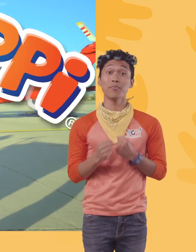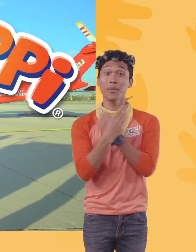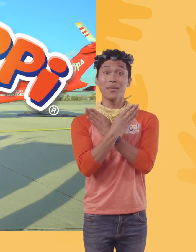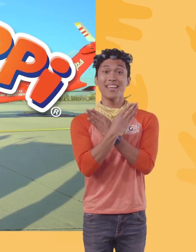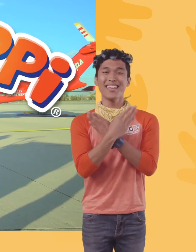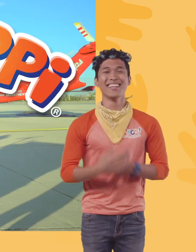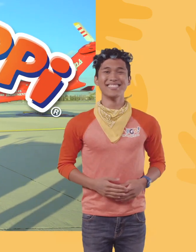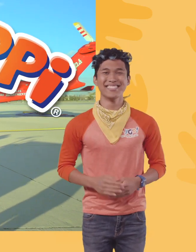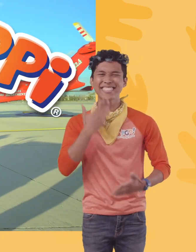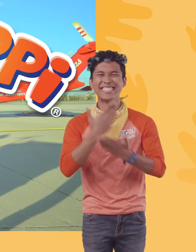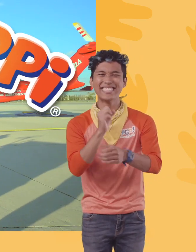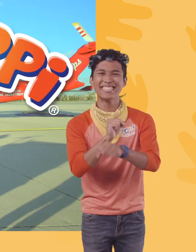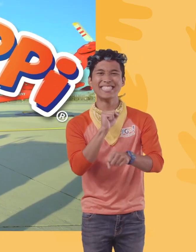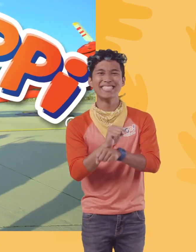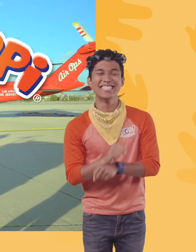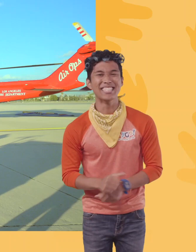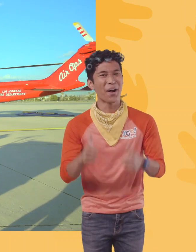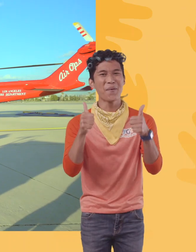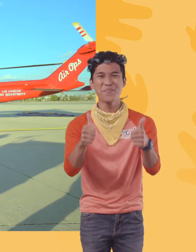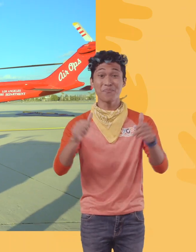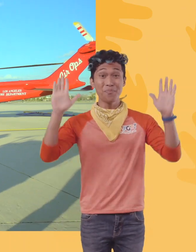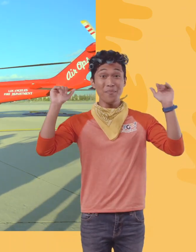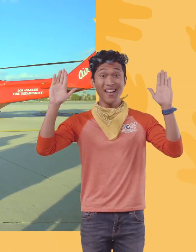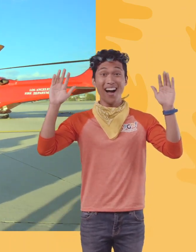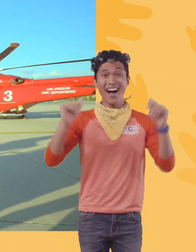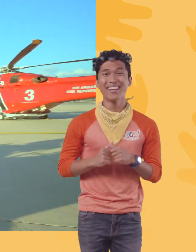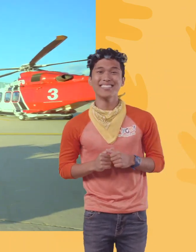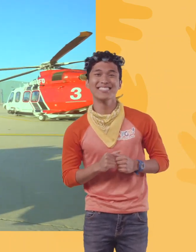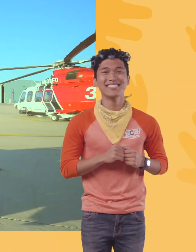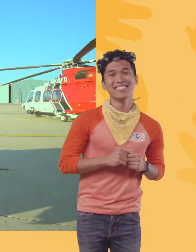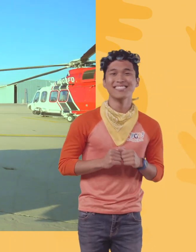B-L-I-P-P-I. Blippi! Good job. All right, bye-bye.